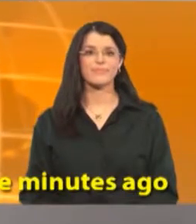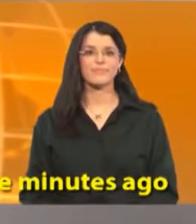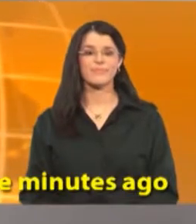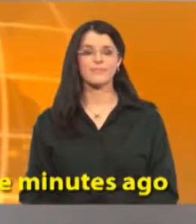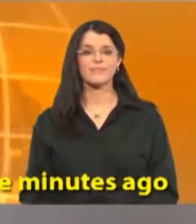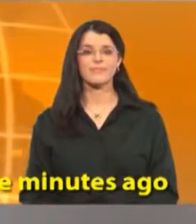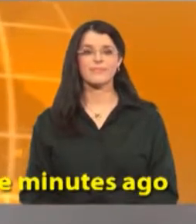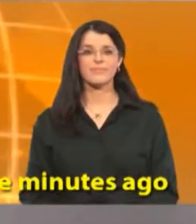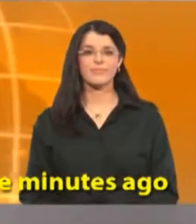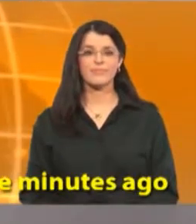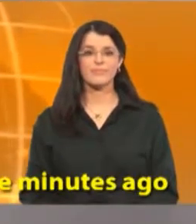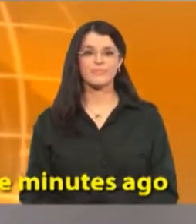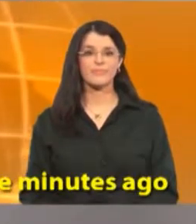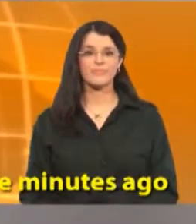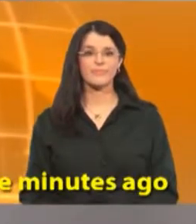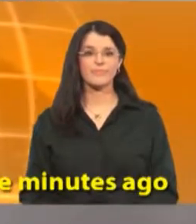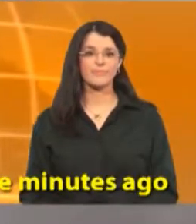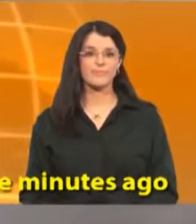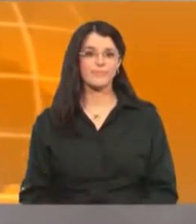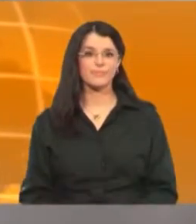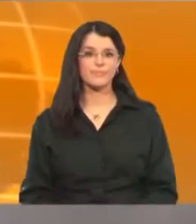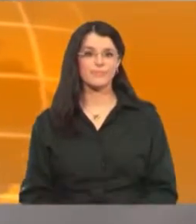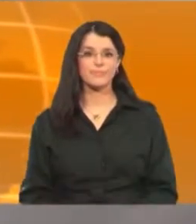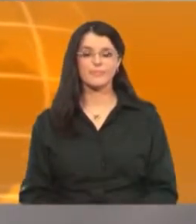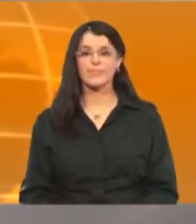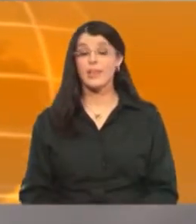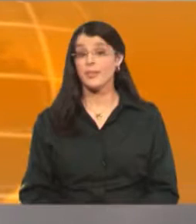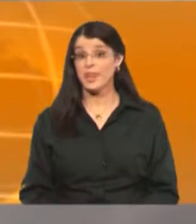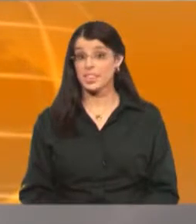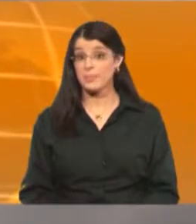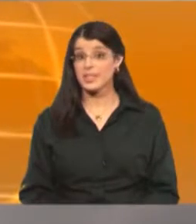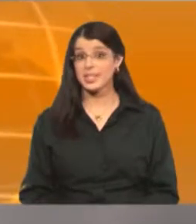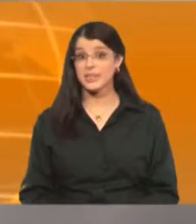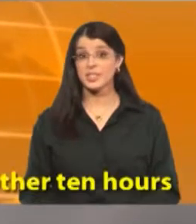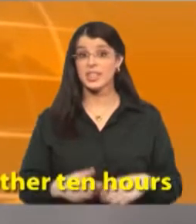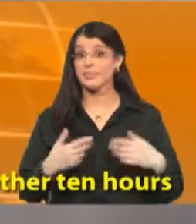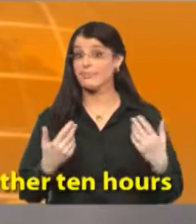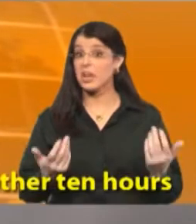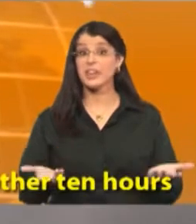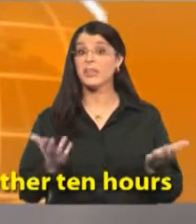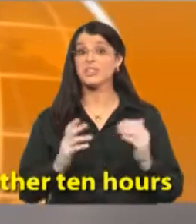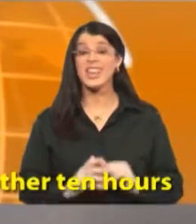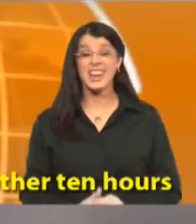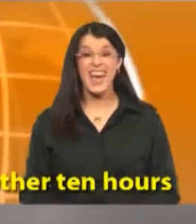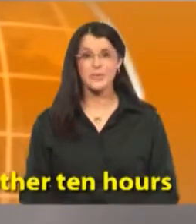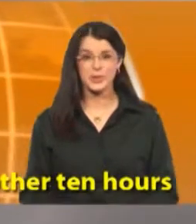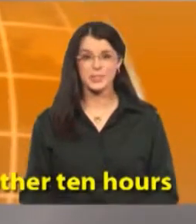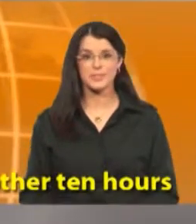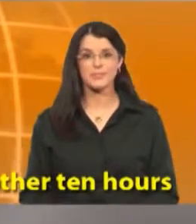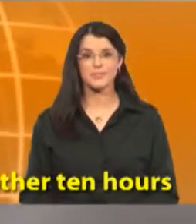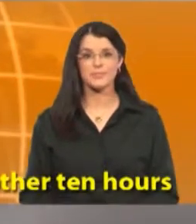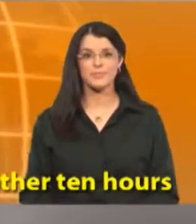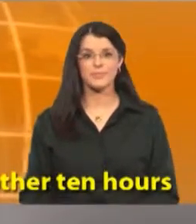9 minutes. Il y a 9 minutes. The next bus leaves in another